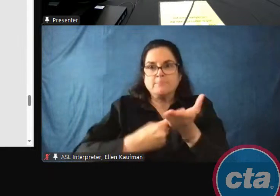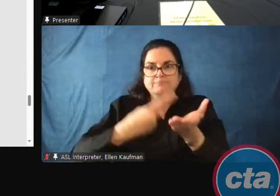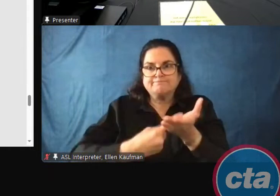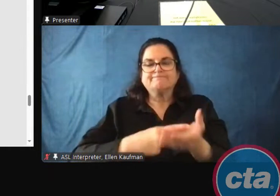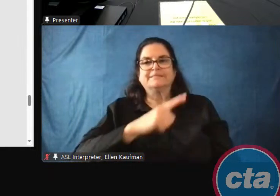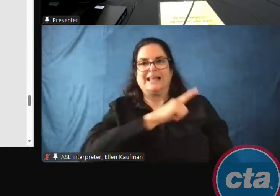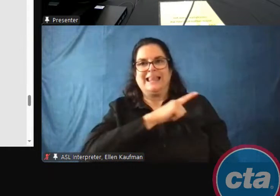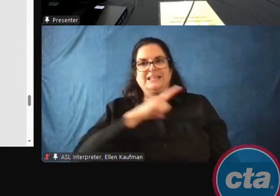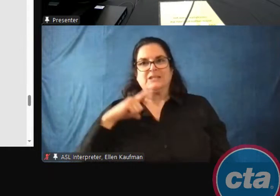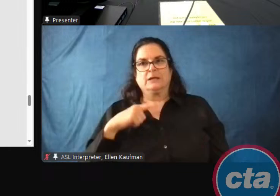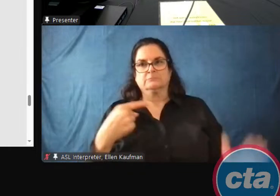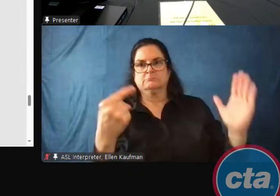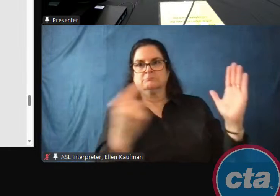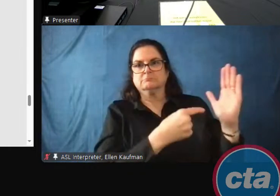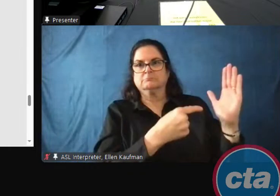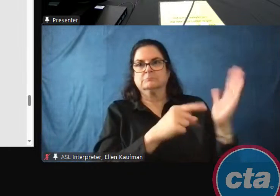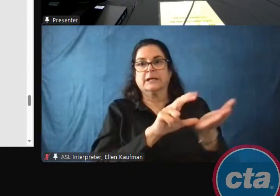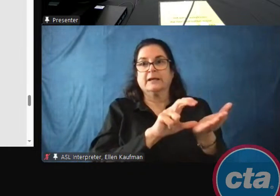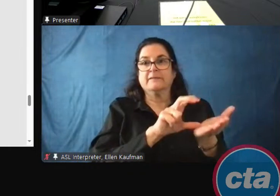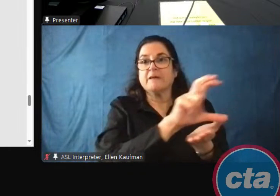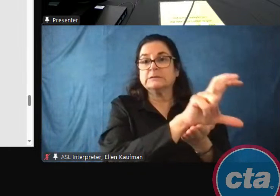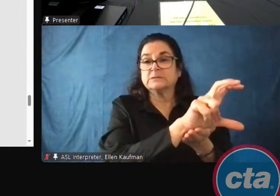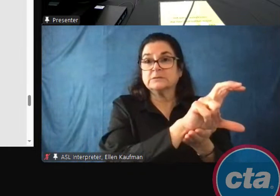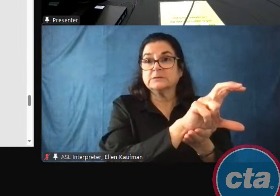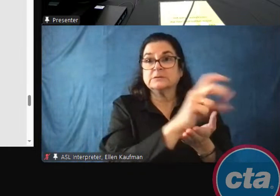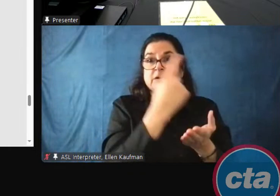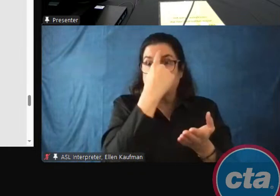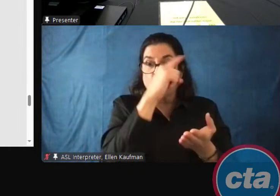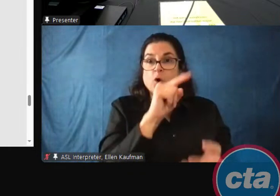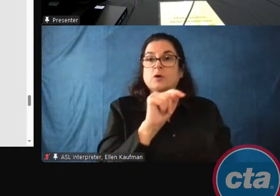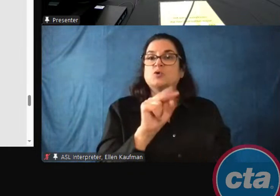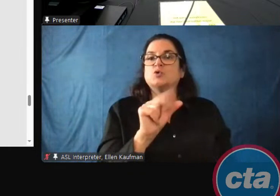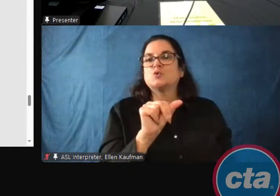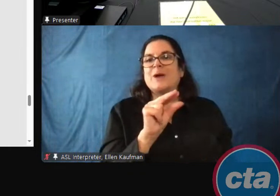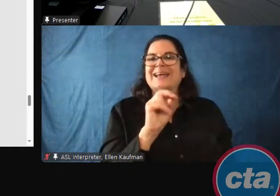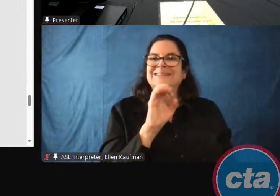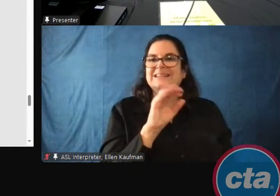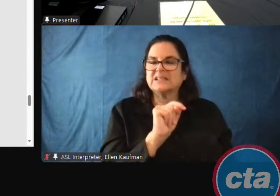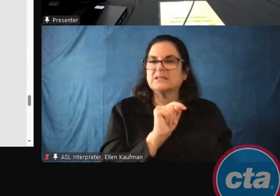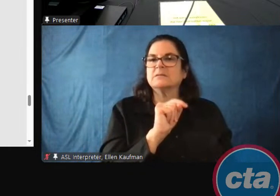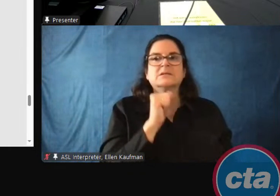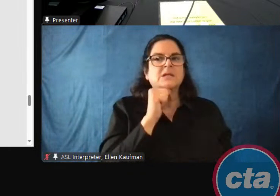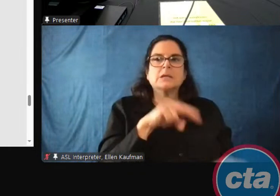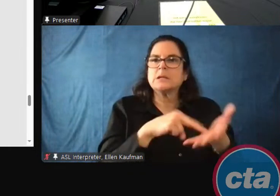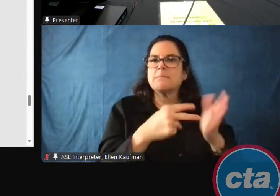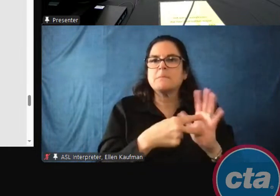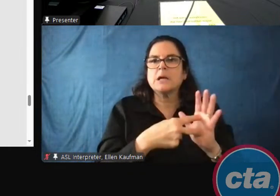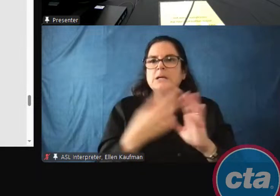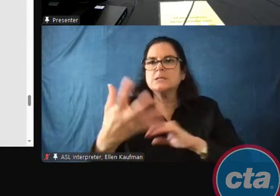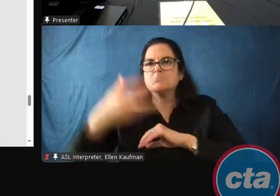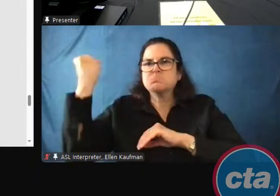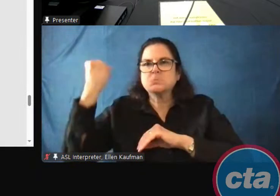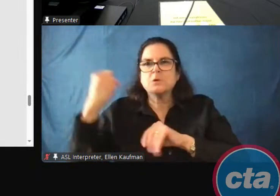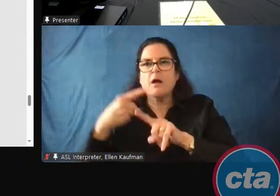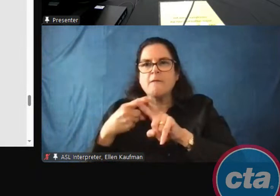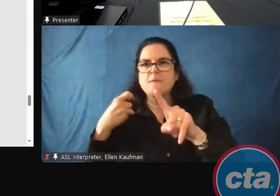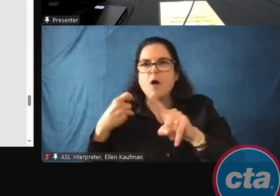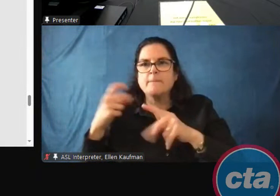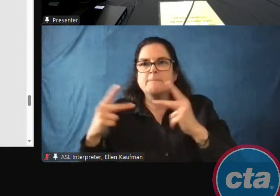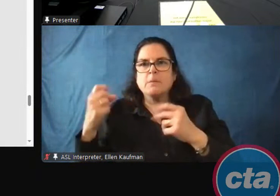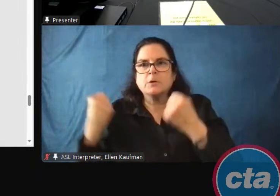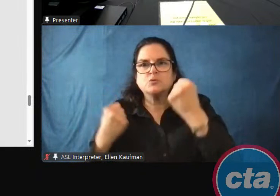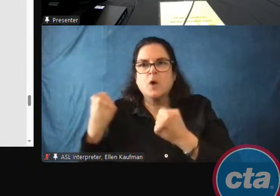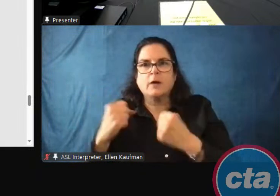investment in transit doesn't mean you're hurting car travel, doesn't mean you're taking away from vehicle travel. It does mean that you're